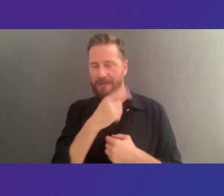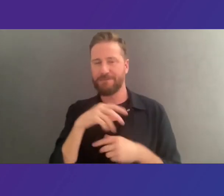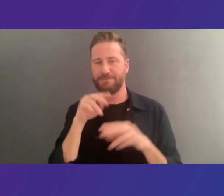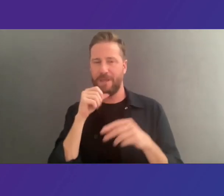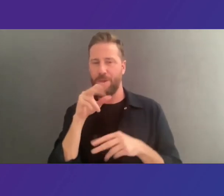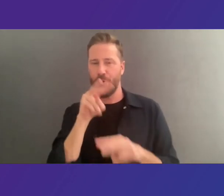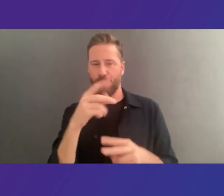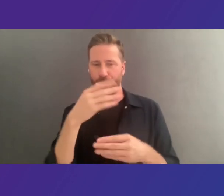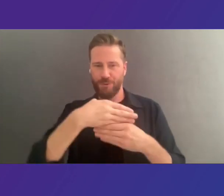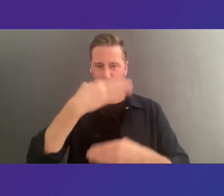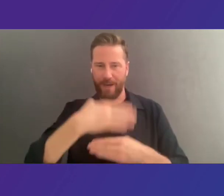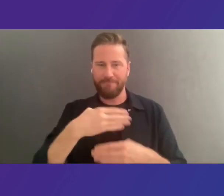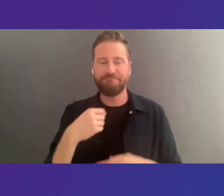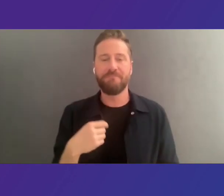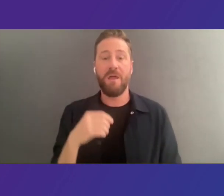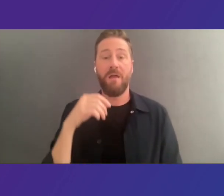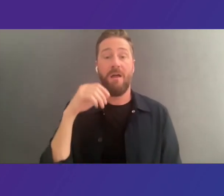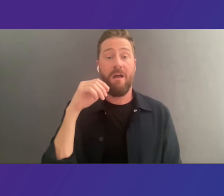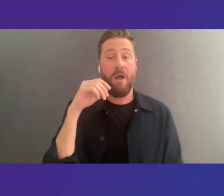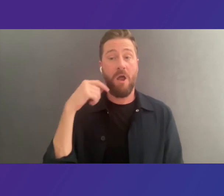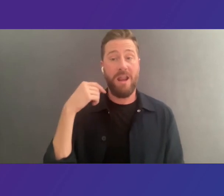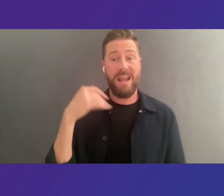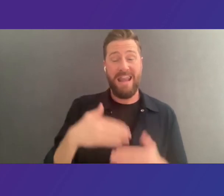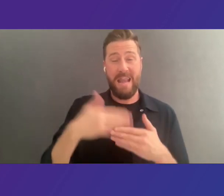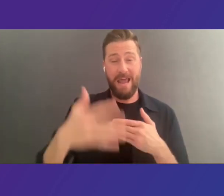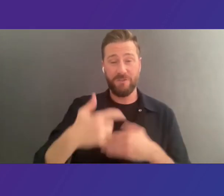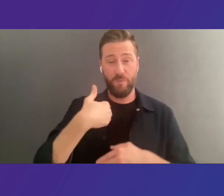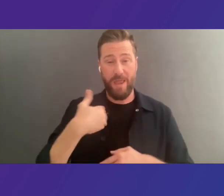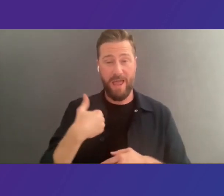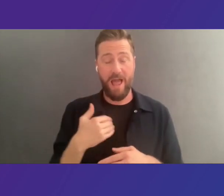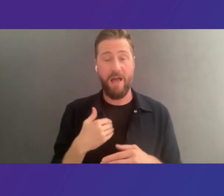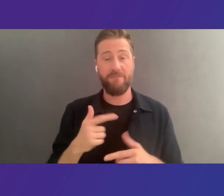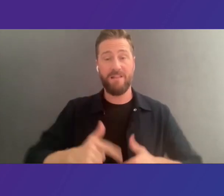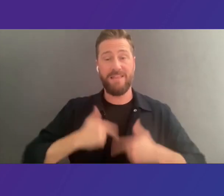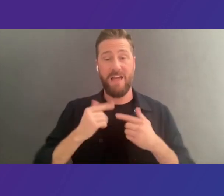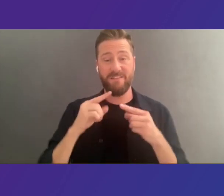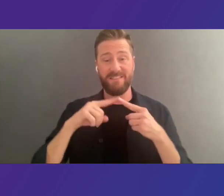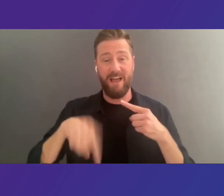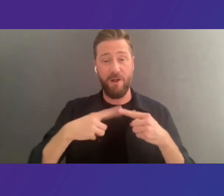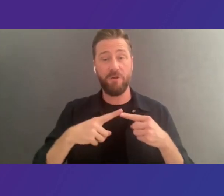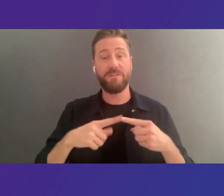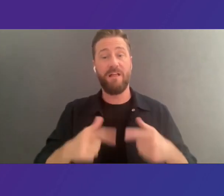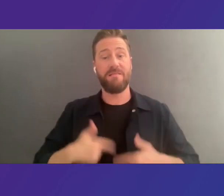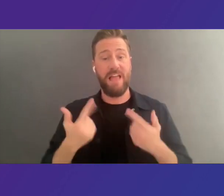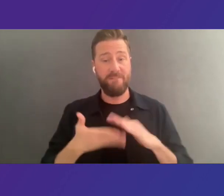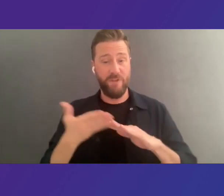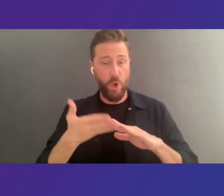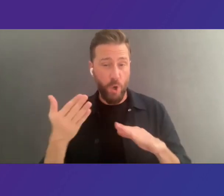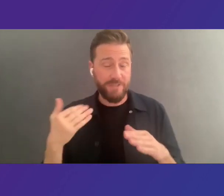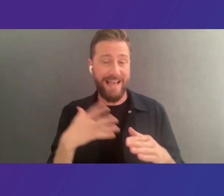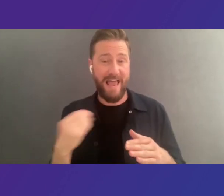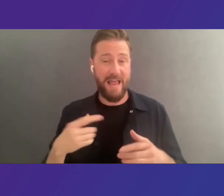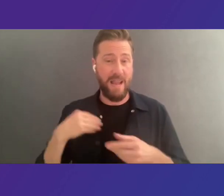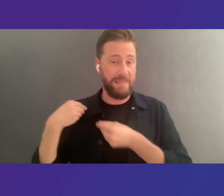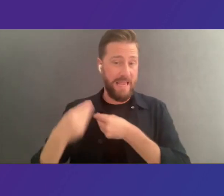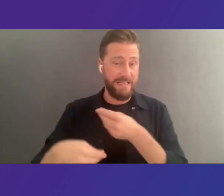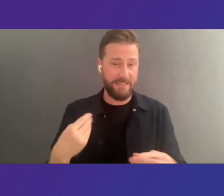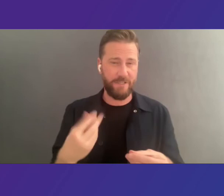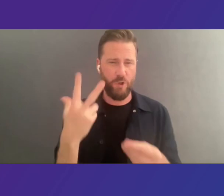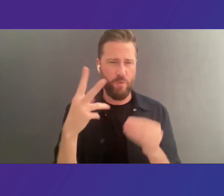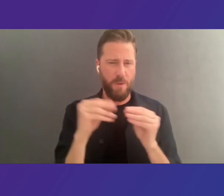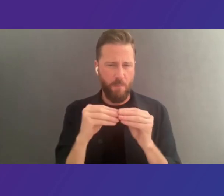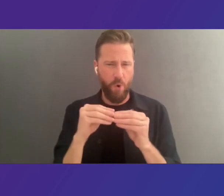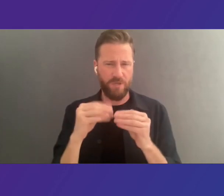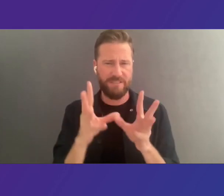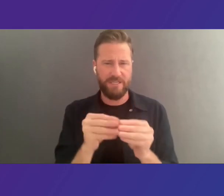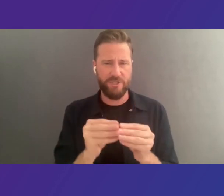have Life Cycles, Livelihoods, and Legacies, 3 more sessions coming up. There's one